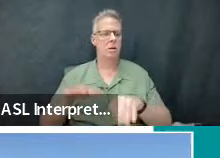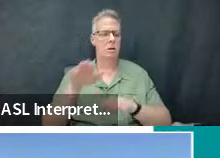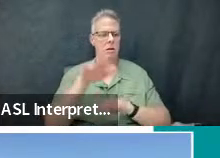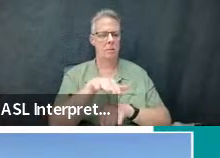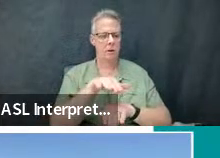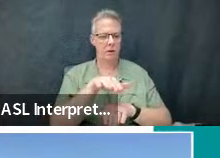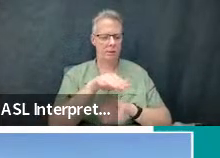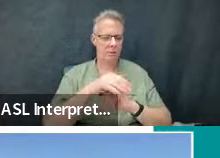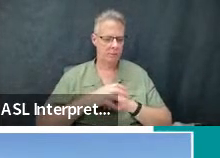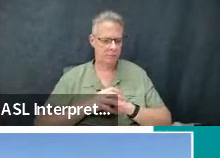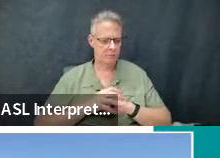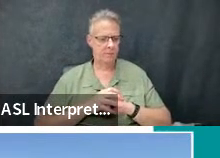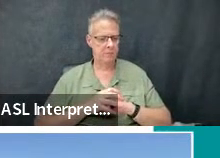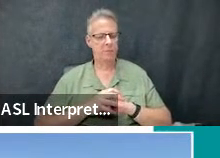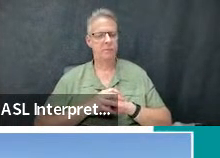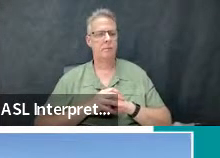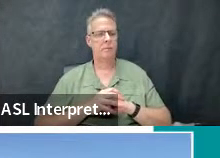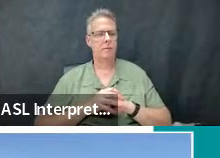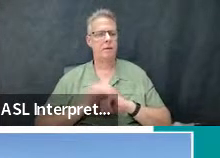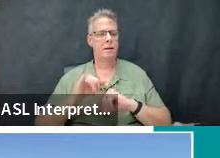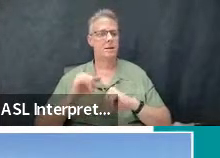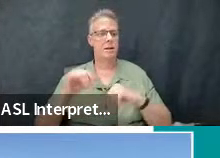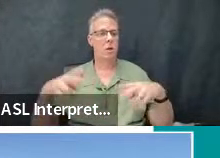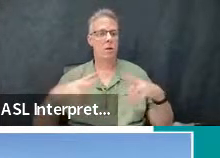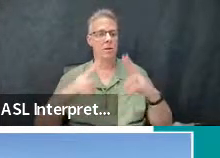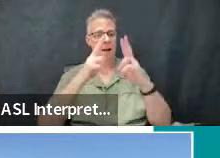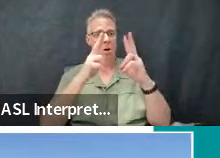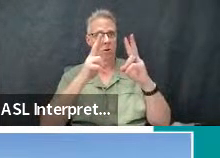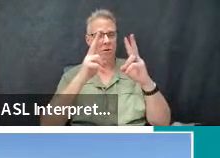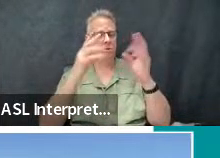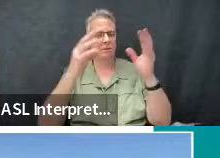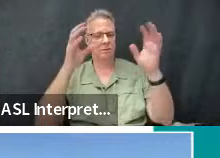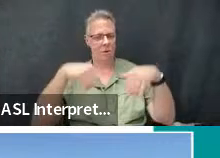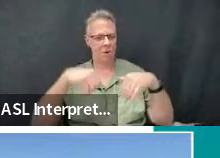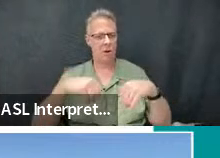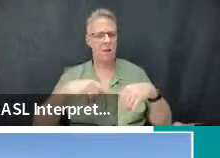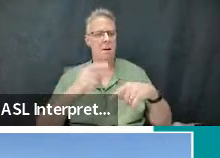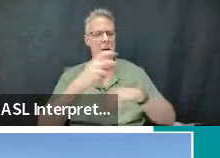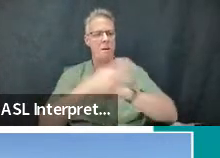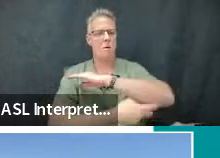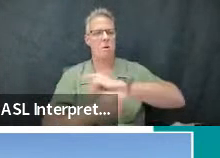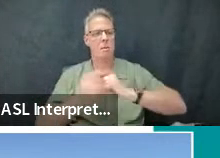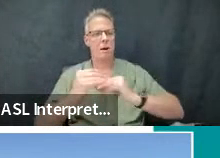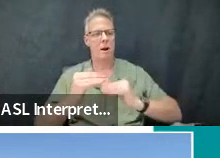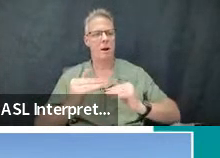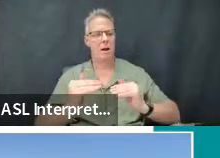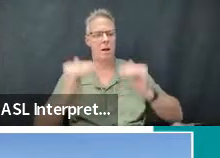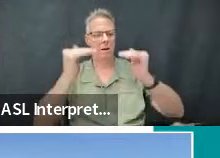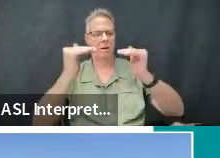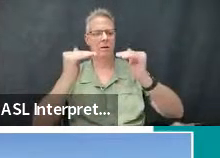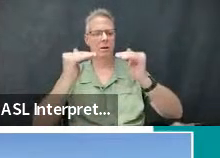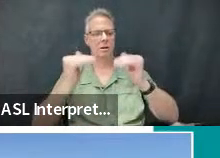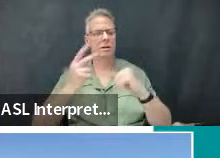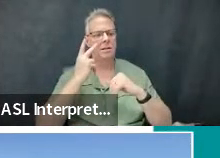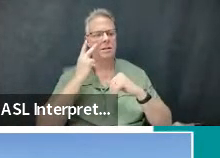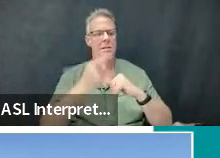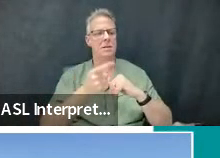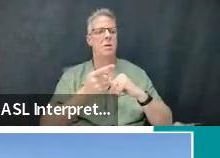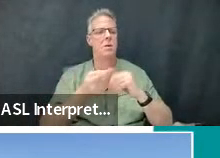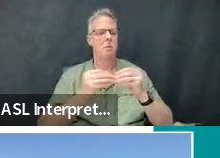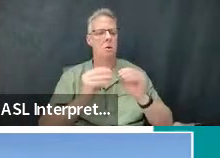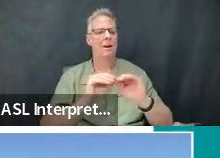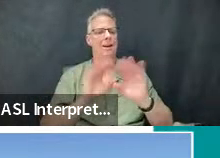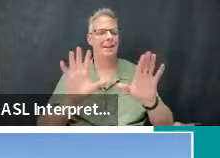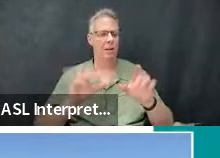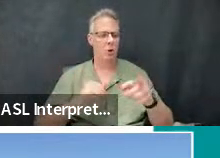deck. So the towers go away. The bridge is a little bit higher, and you can see it a little bit more prominently than